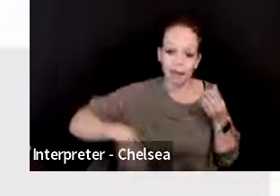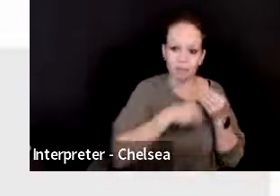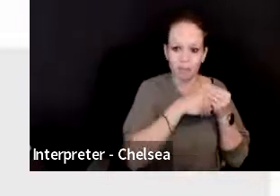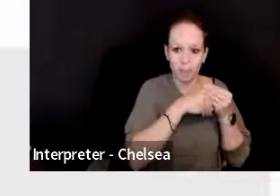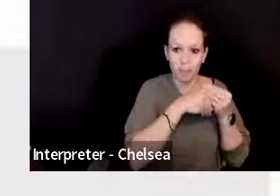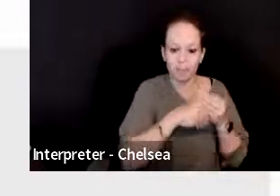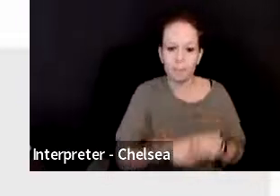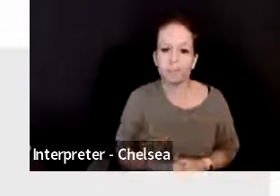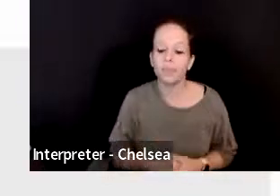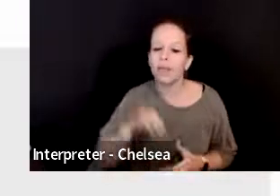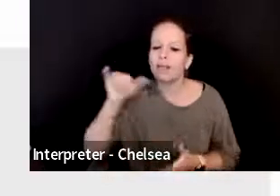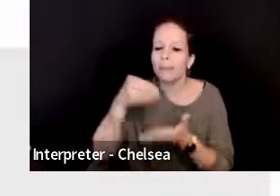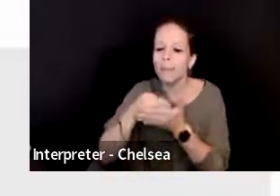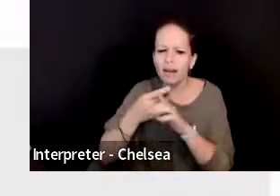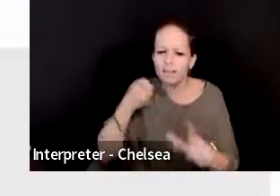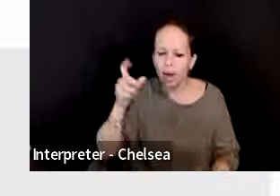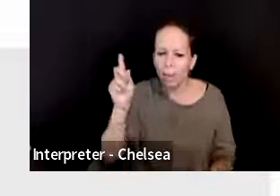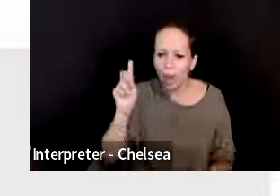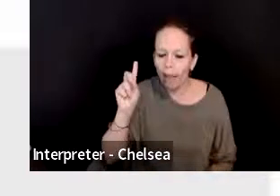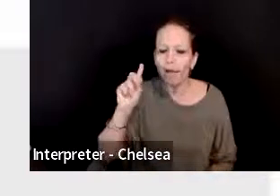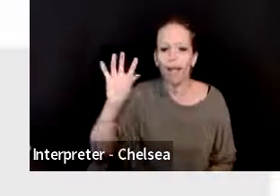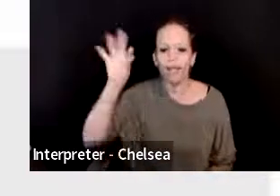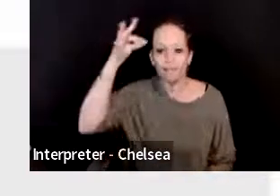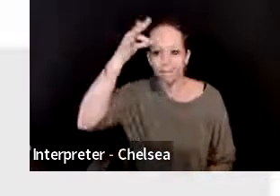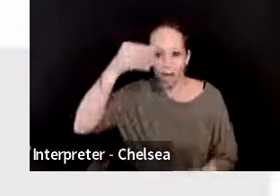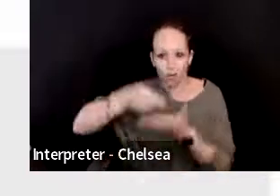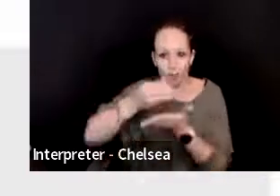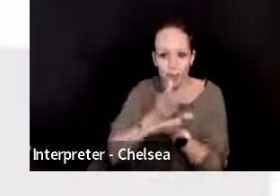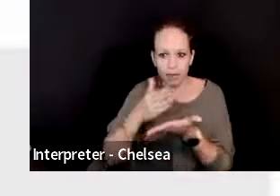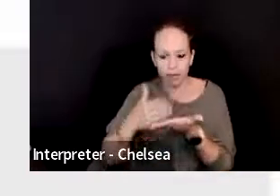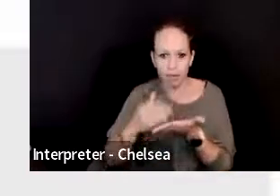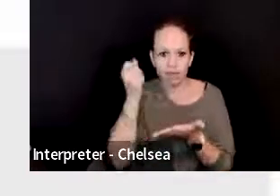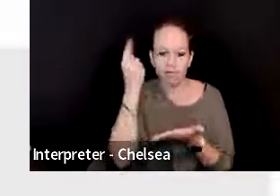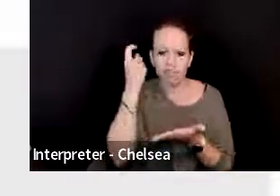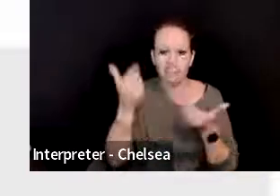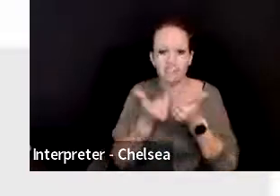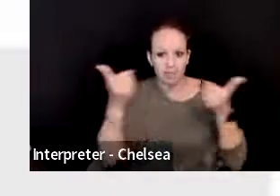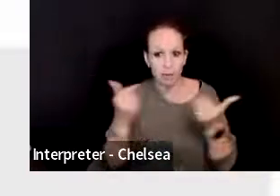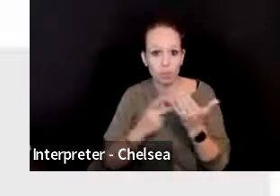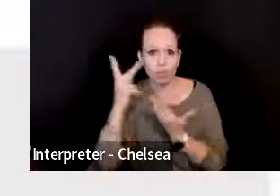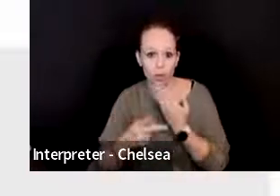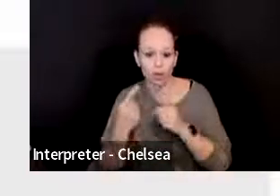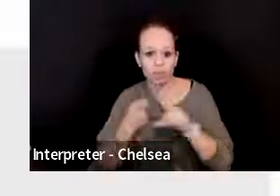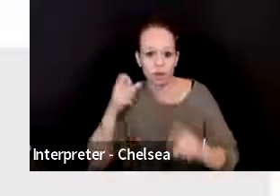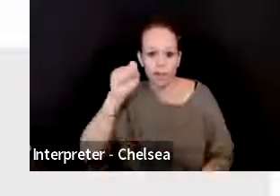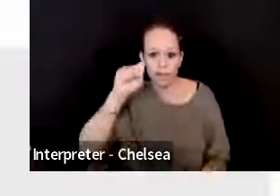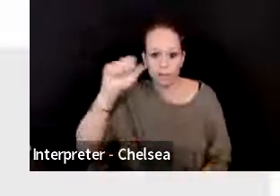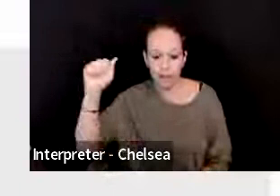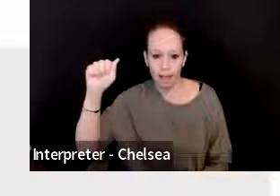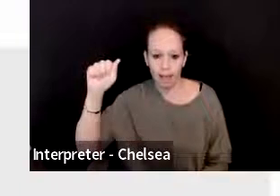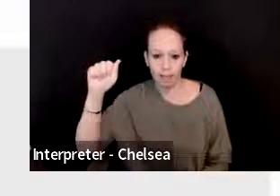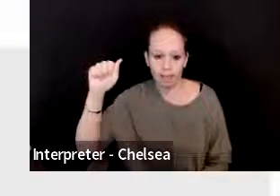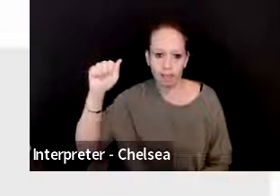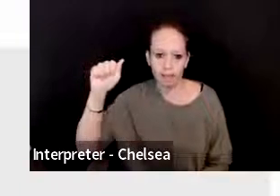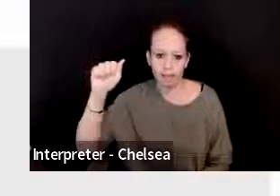comes from the federal budget and is an independent program of the Social Security Administration.